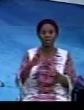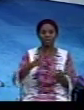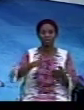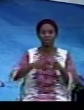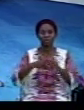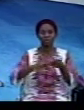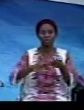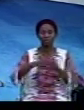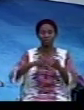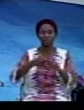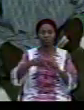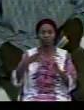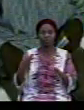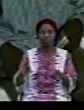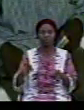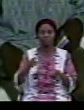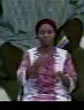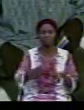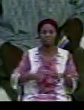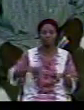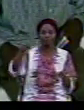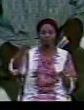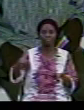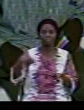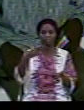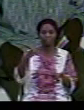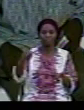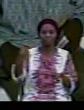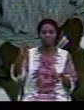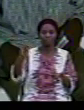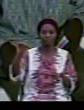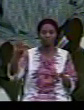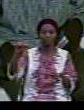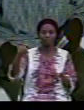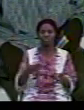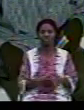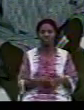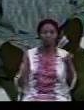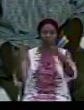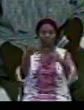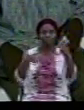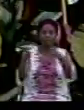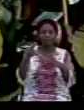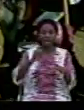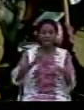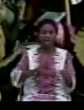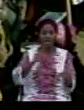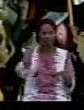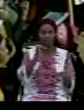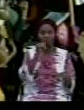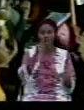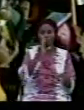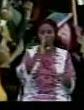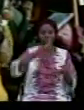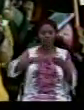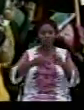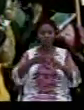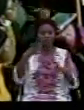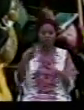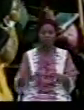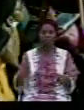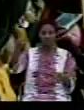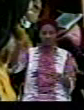be a relative of Pharaoh. I'll not be a brother or sister to Pharaoh. I didn't hear